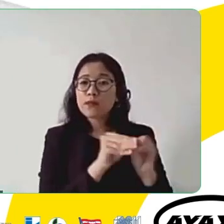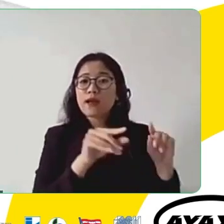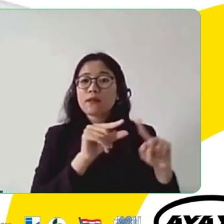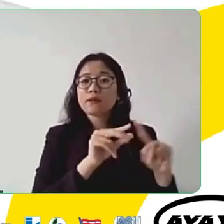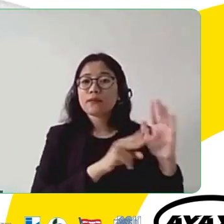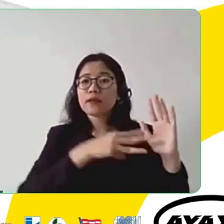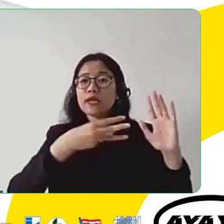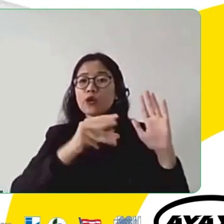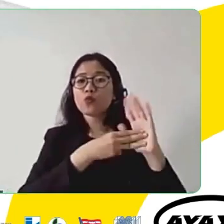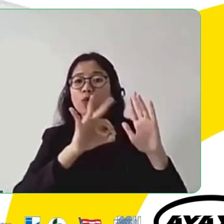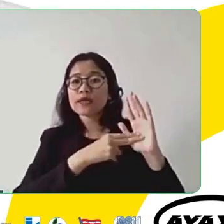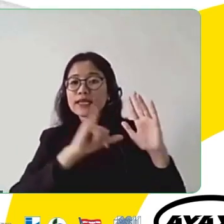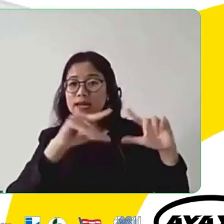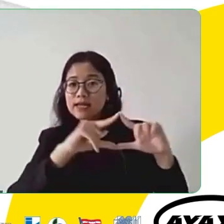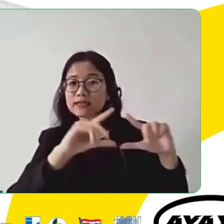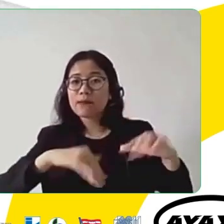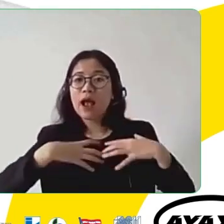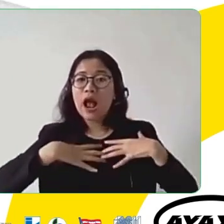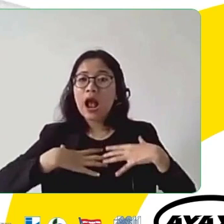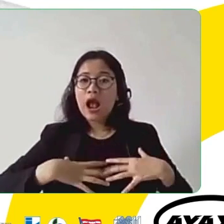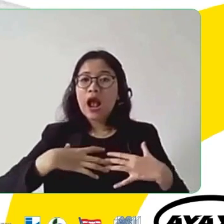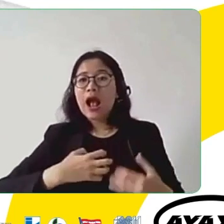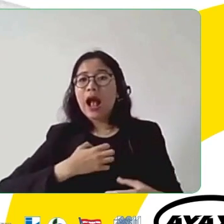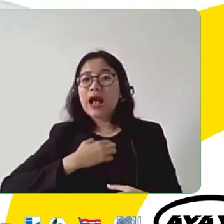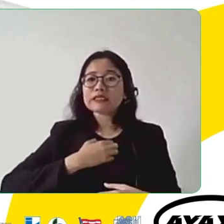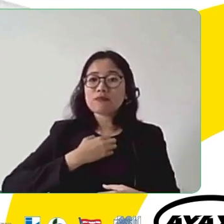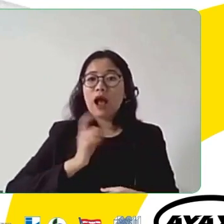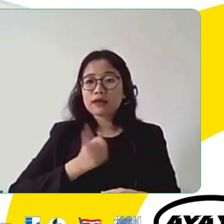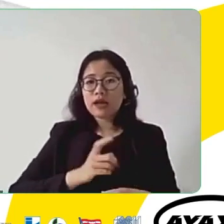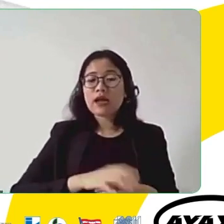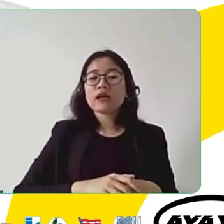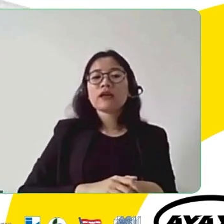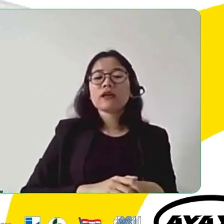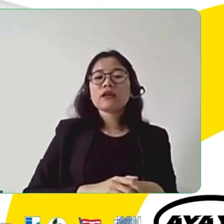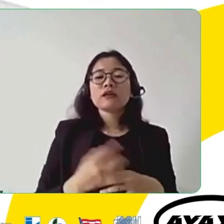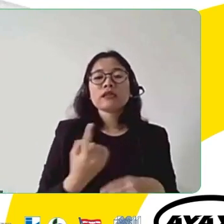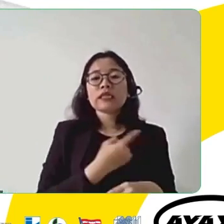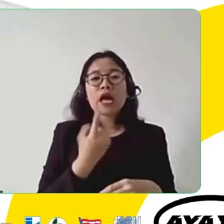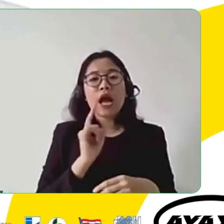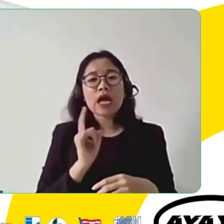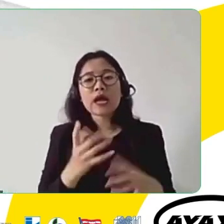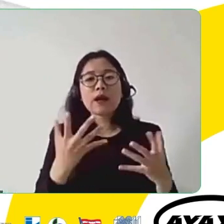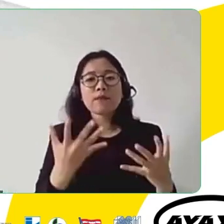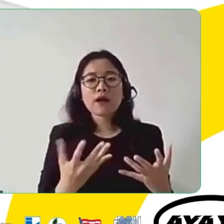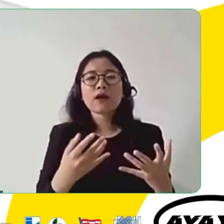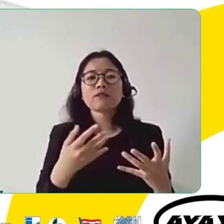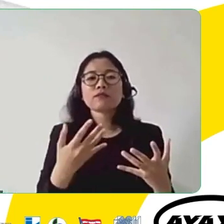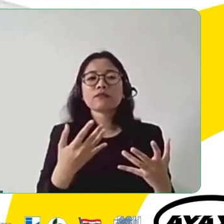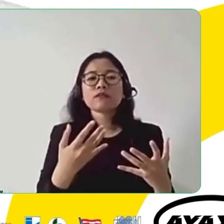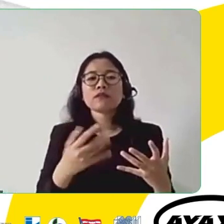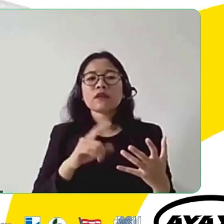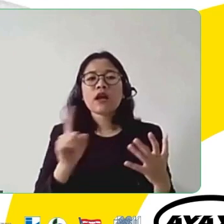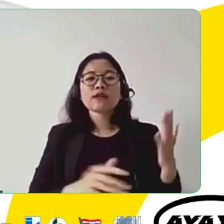And most currently, we also involved in the development of policy note of